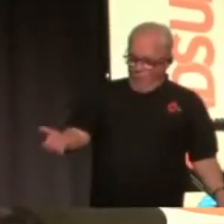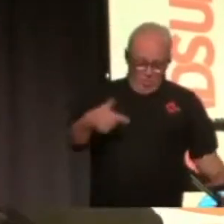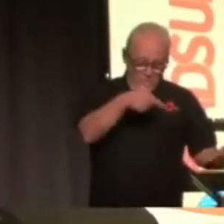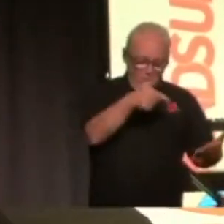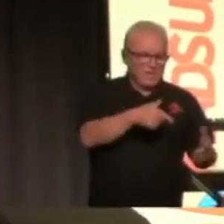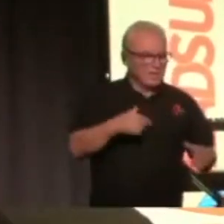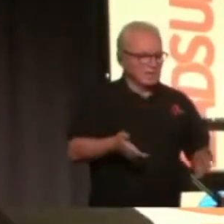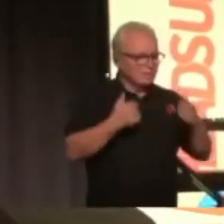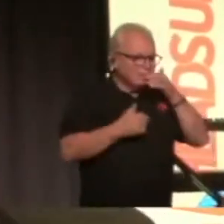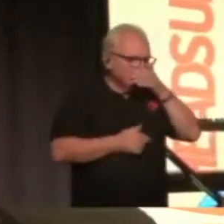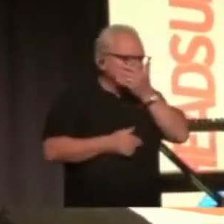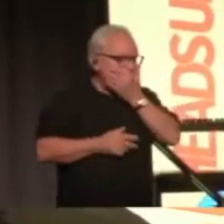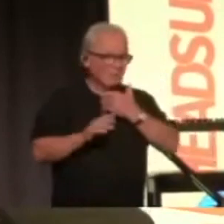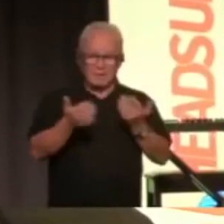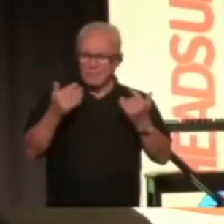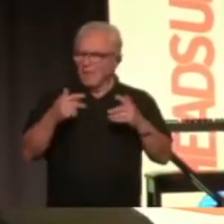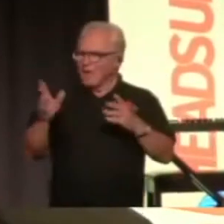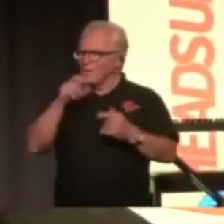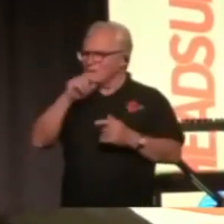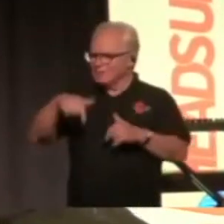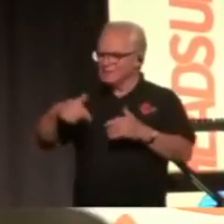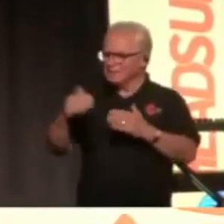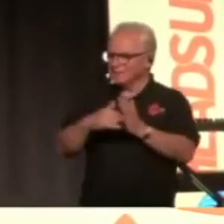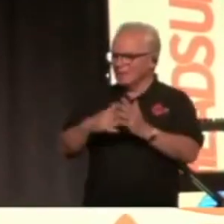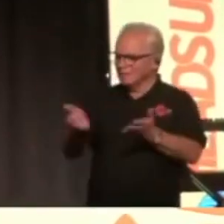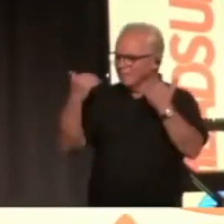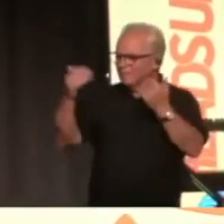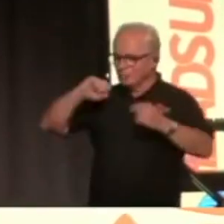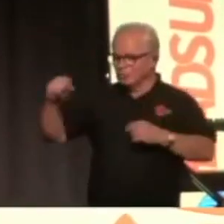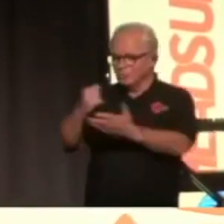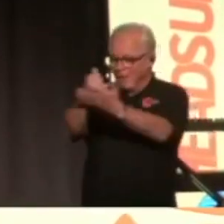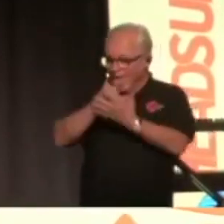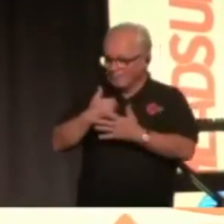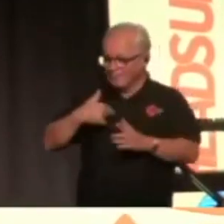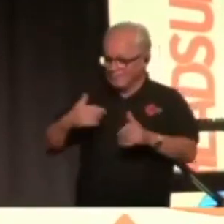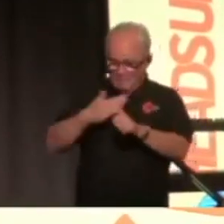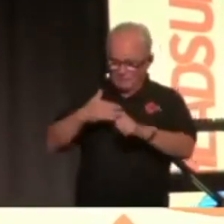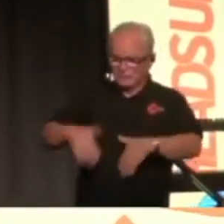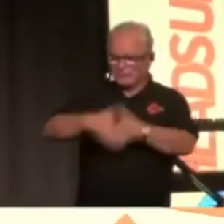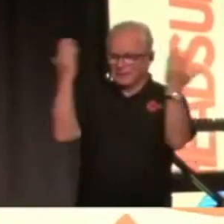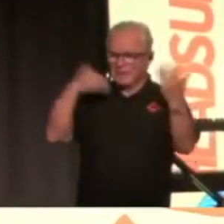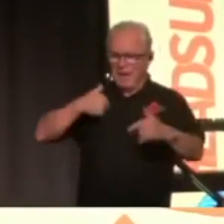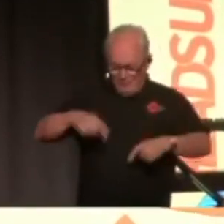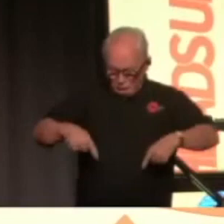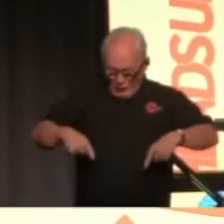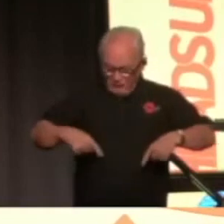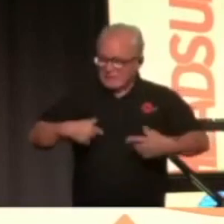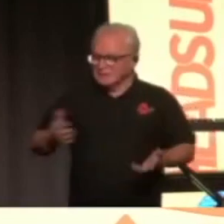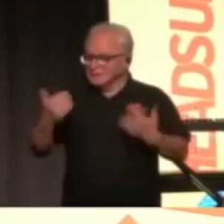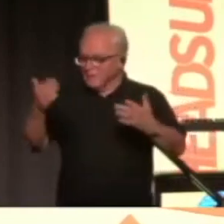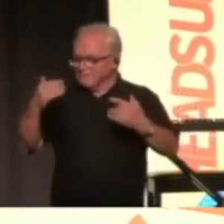Oh, come on. Is there anybody in here today? You're supposed to be helping me today. This is the first day back. I'm nervous.